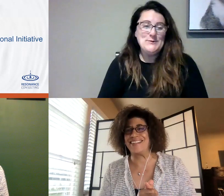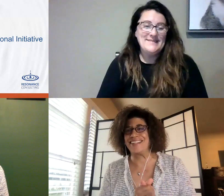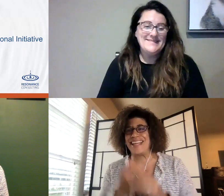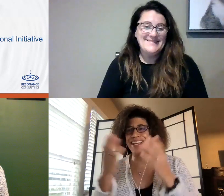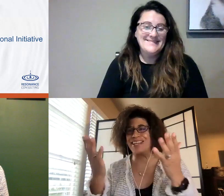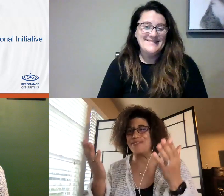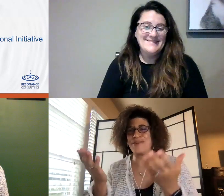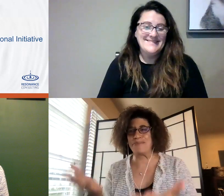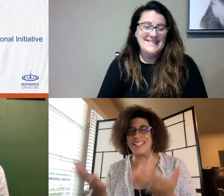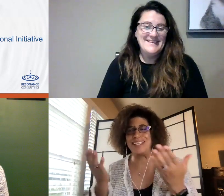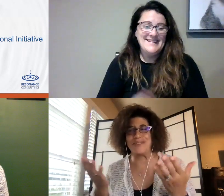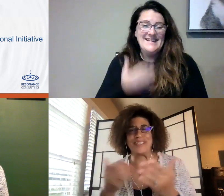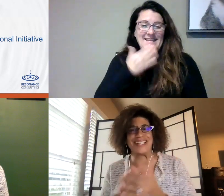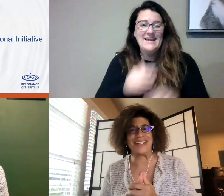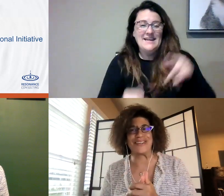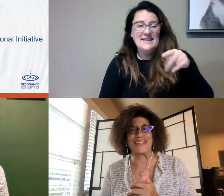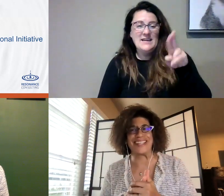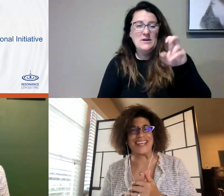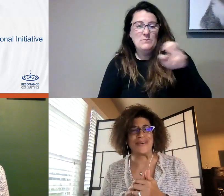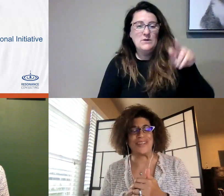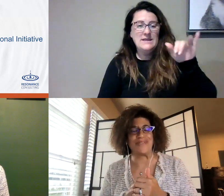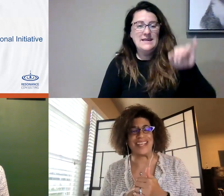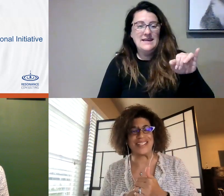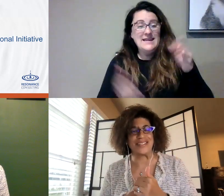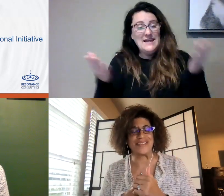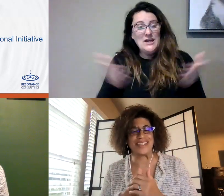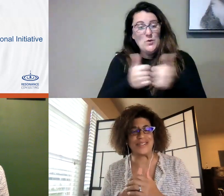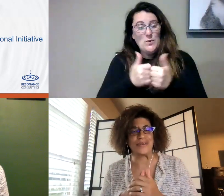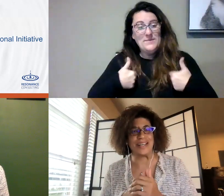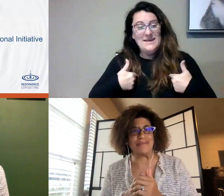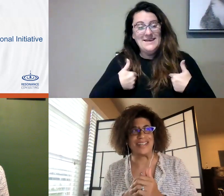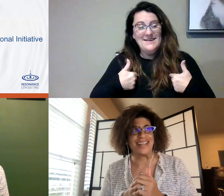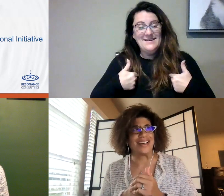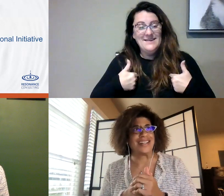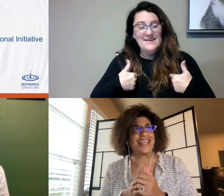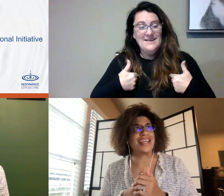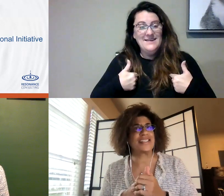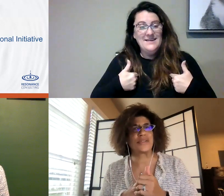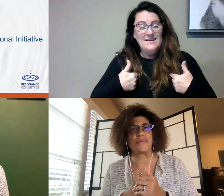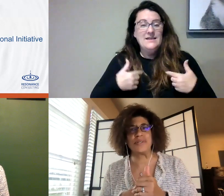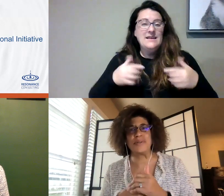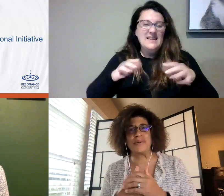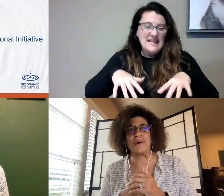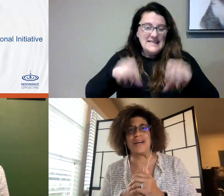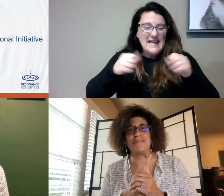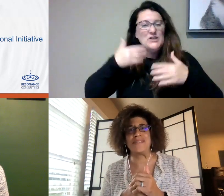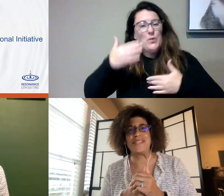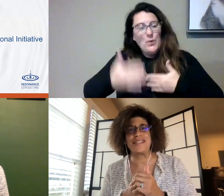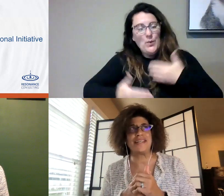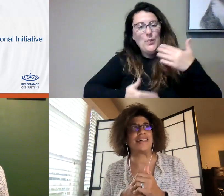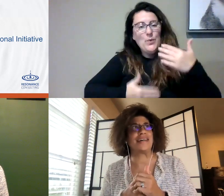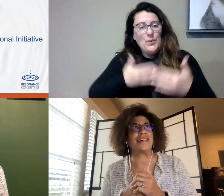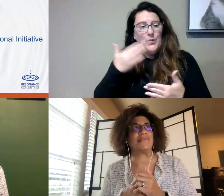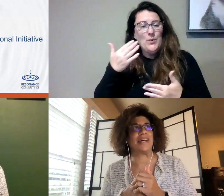And thank you to Preeti, who is here with me to take us through